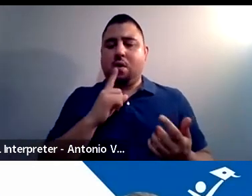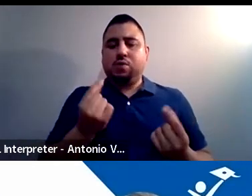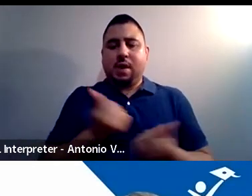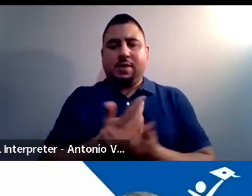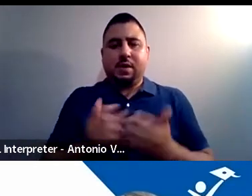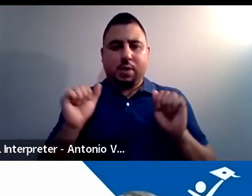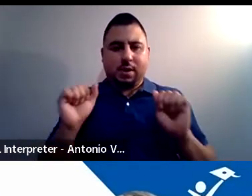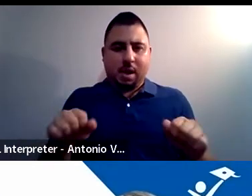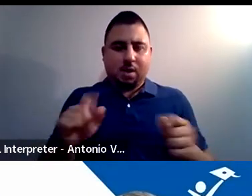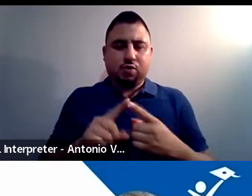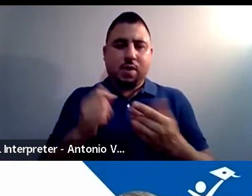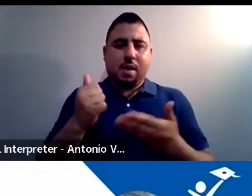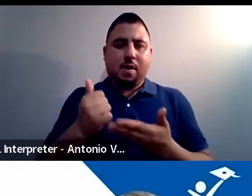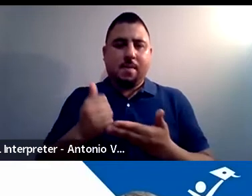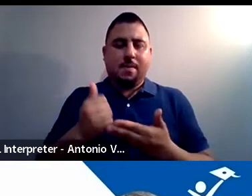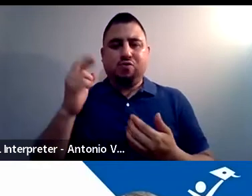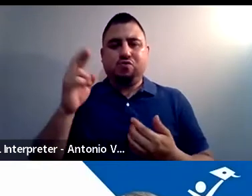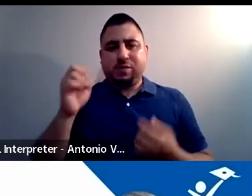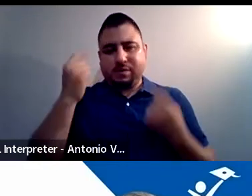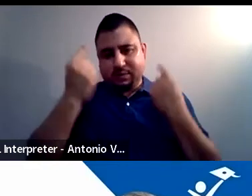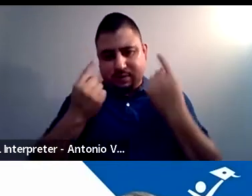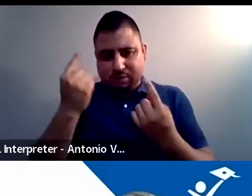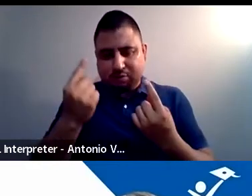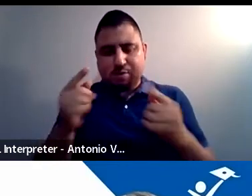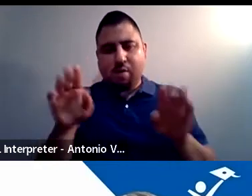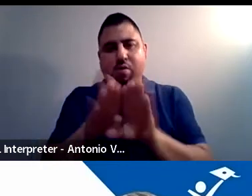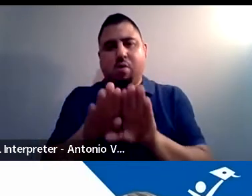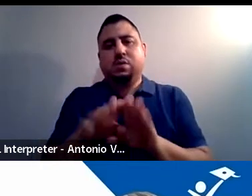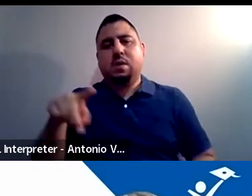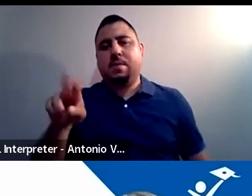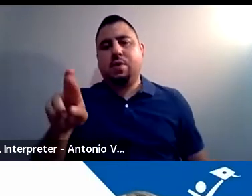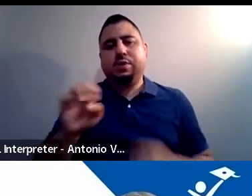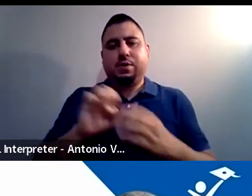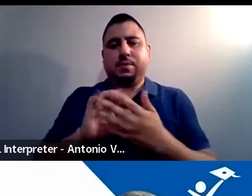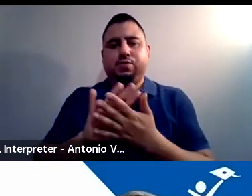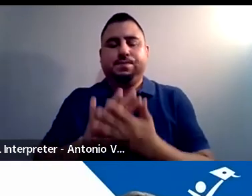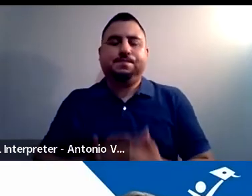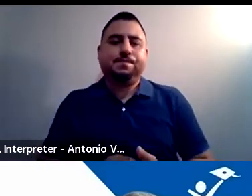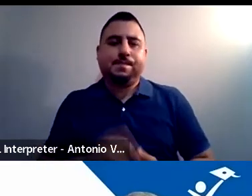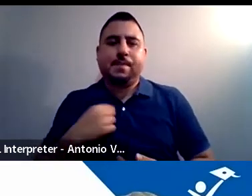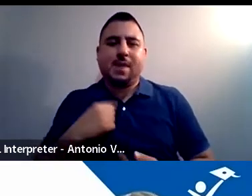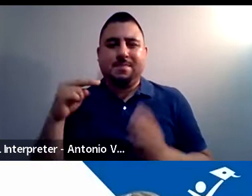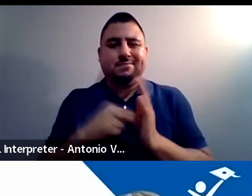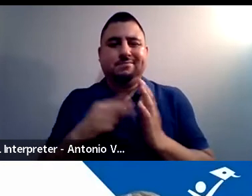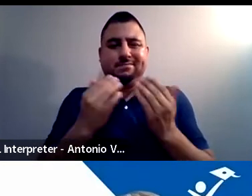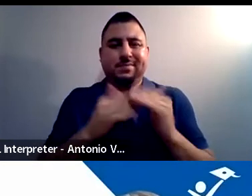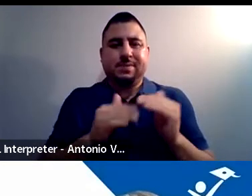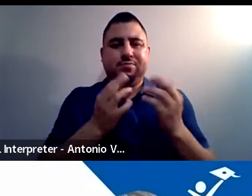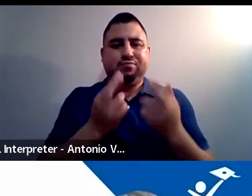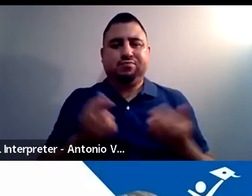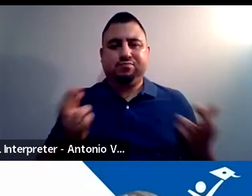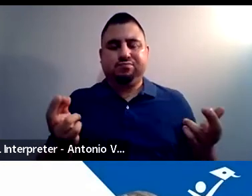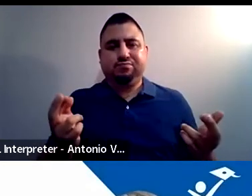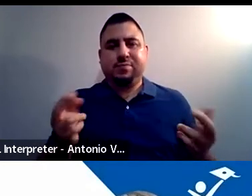that we can to help you reconsider closing Point of Ridge Elementary School. I'm looking at the limited resources